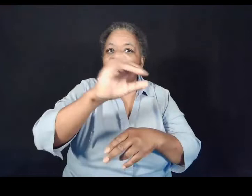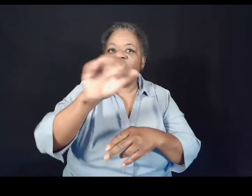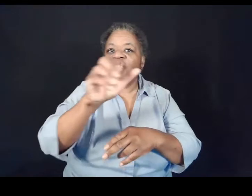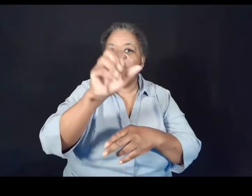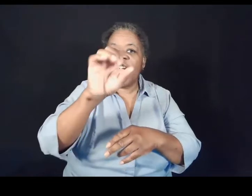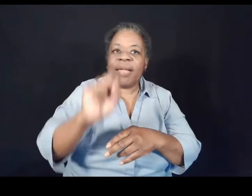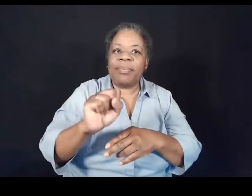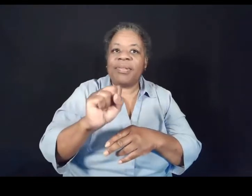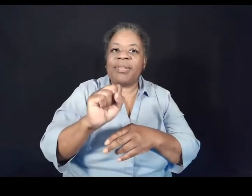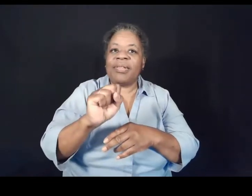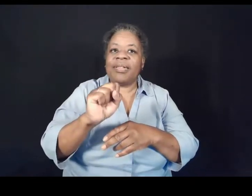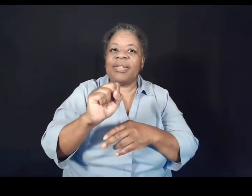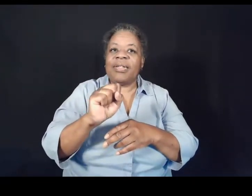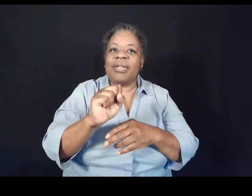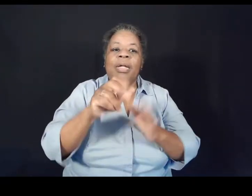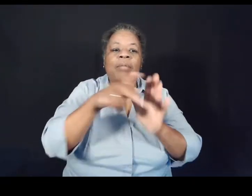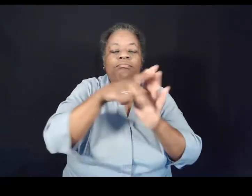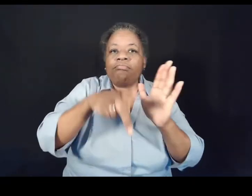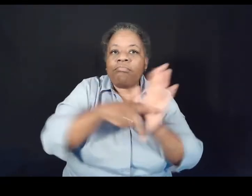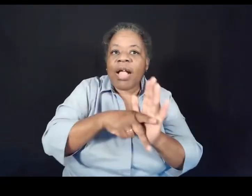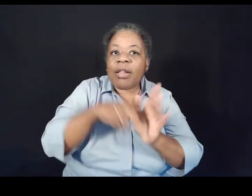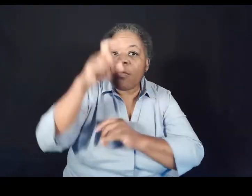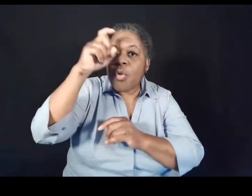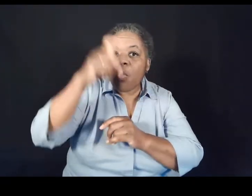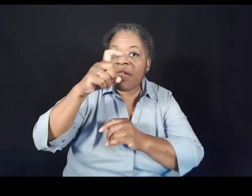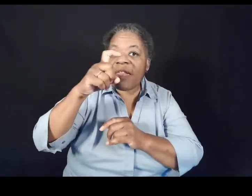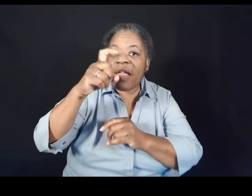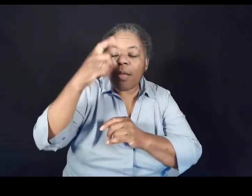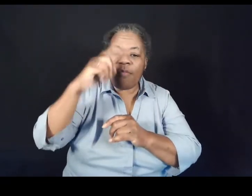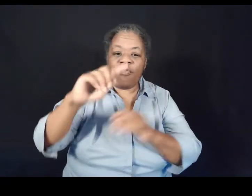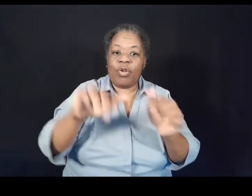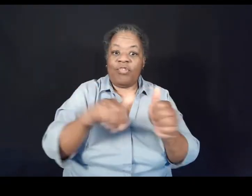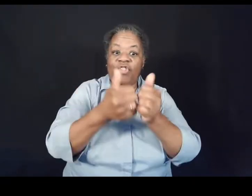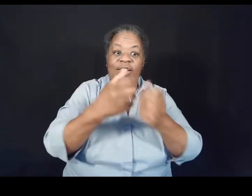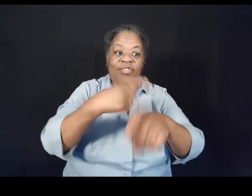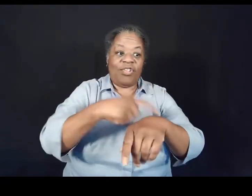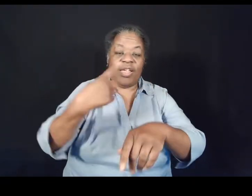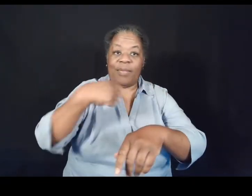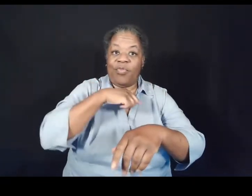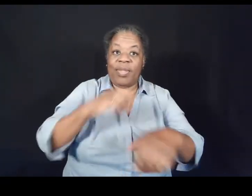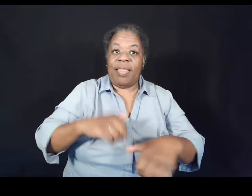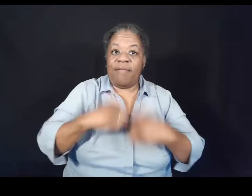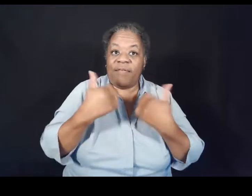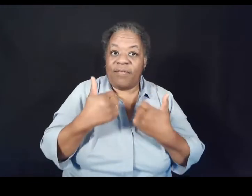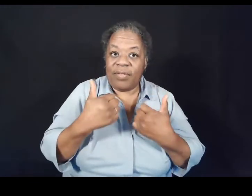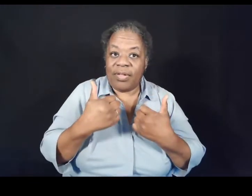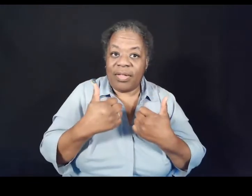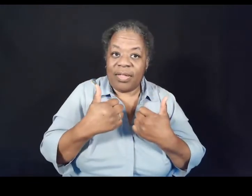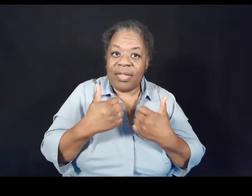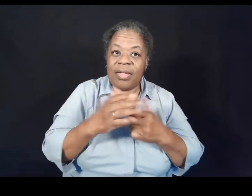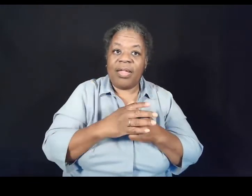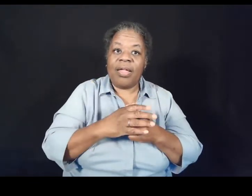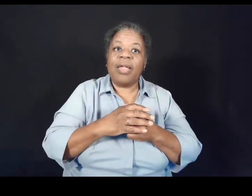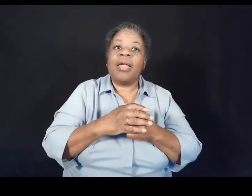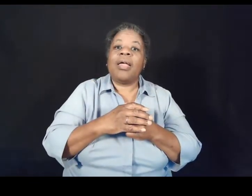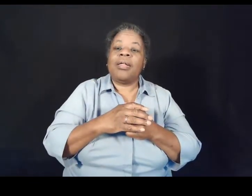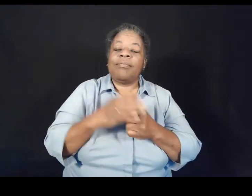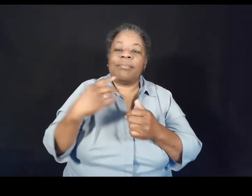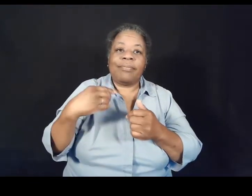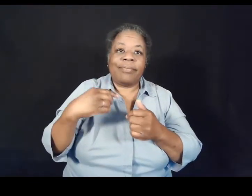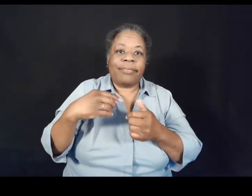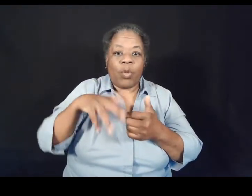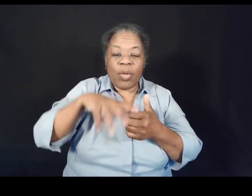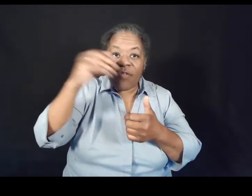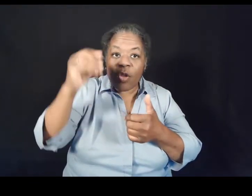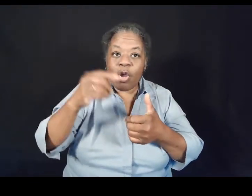of godly, practical wisdom for the challenging times we're living in. And so far we've learned that wisdom is